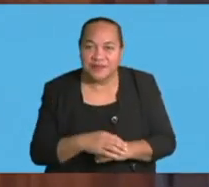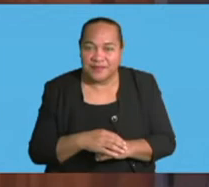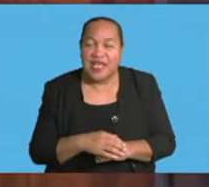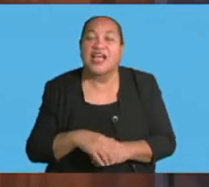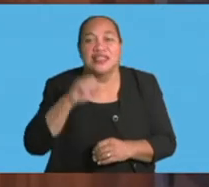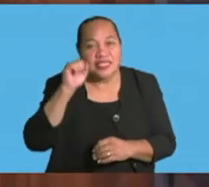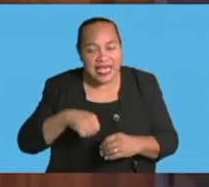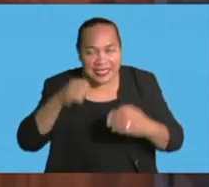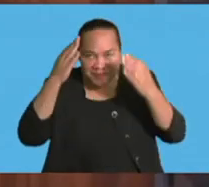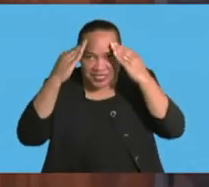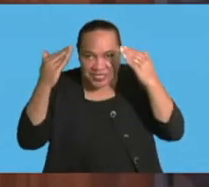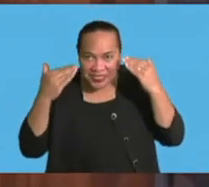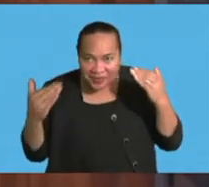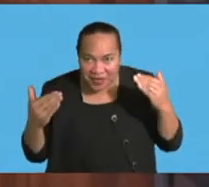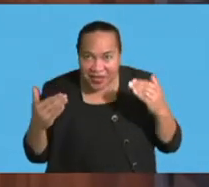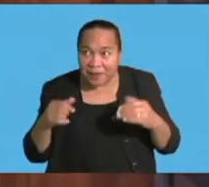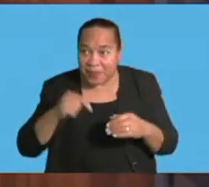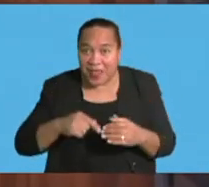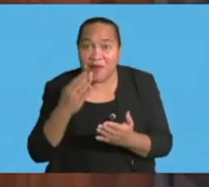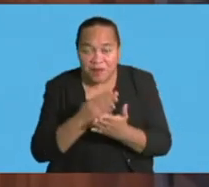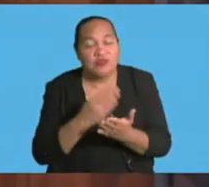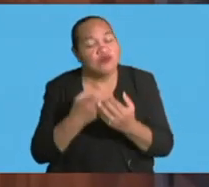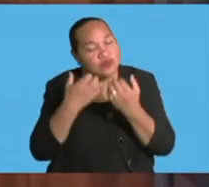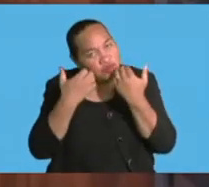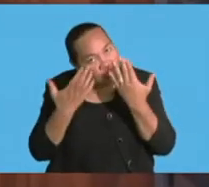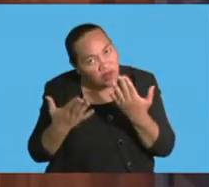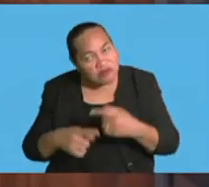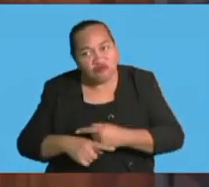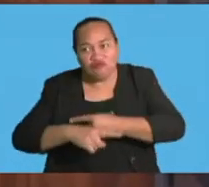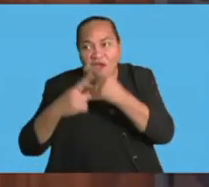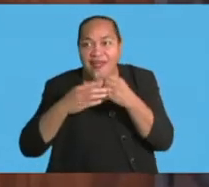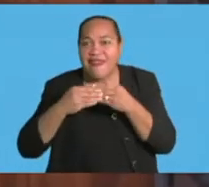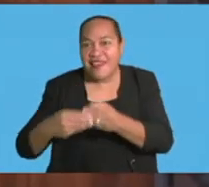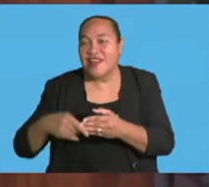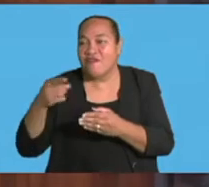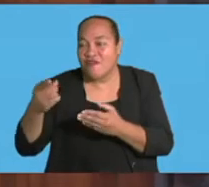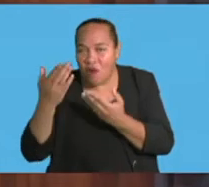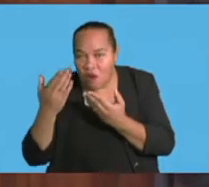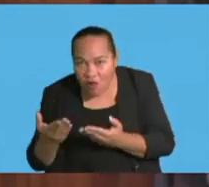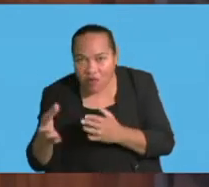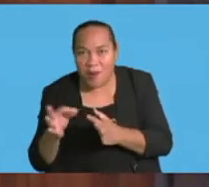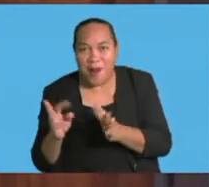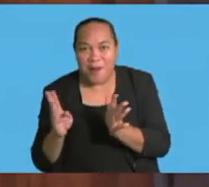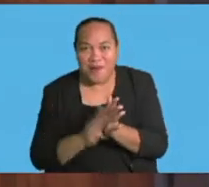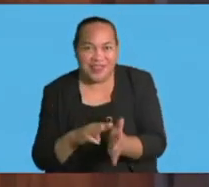Mr. Speaker, this budget does reflect the great leadership of our Honorable Prime Minister.